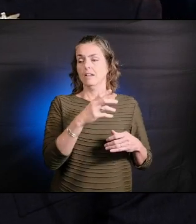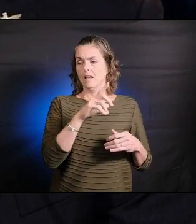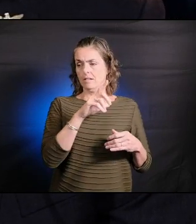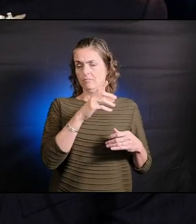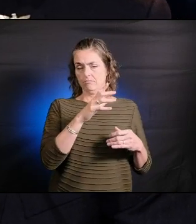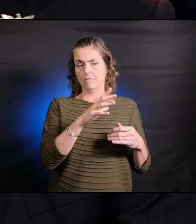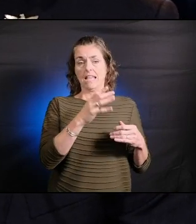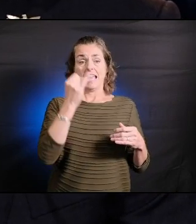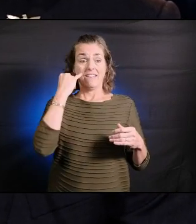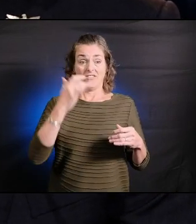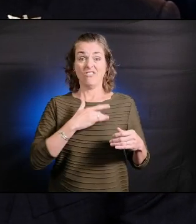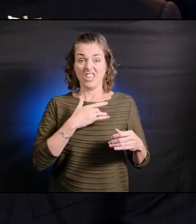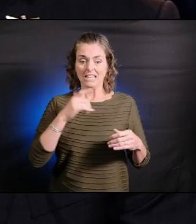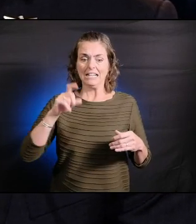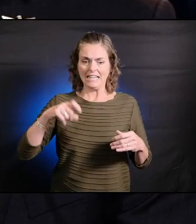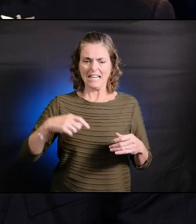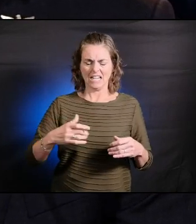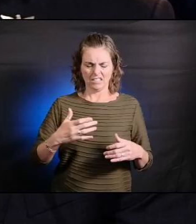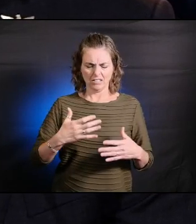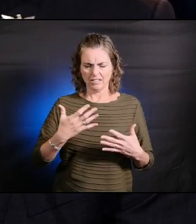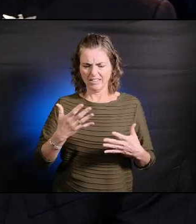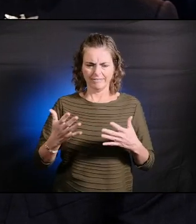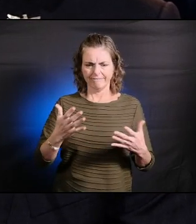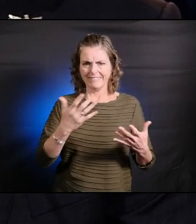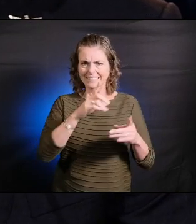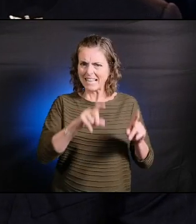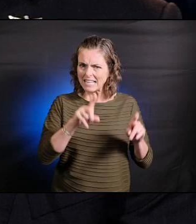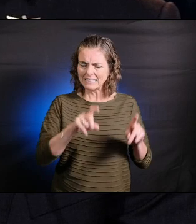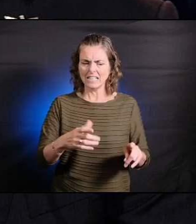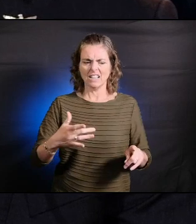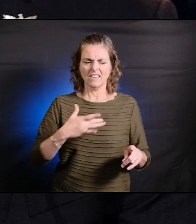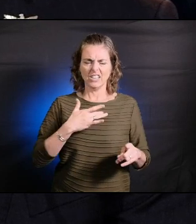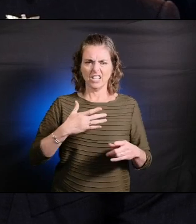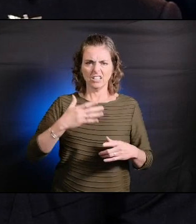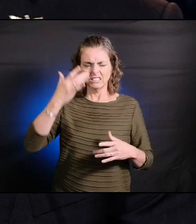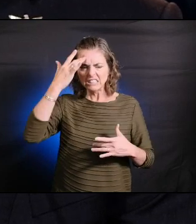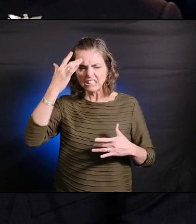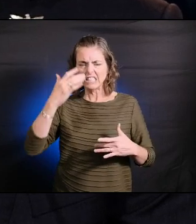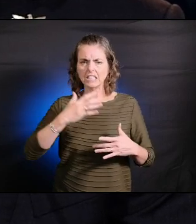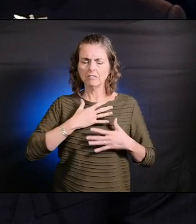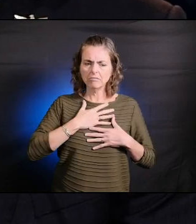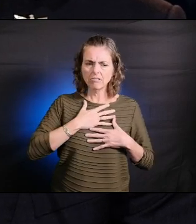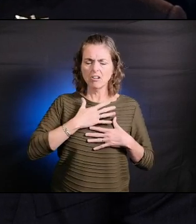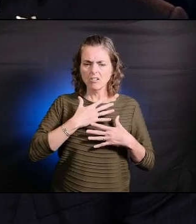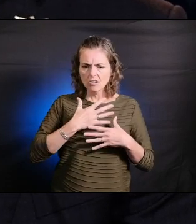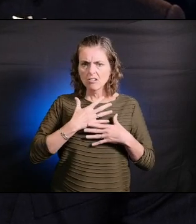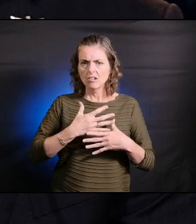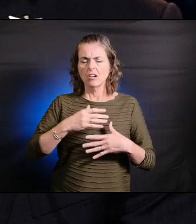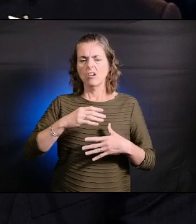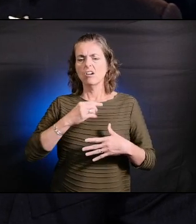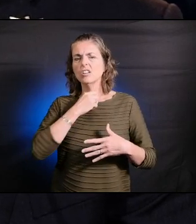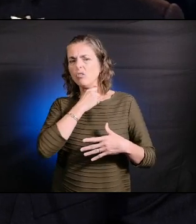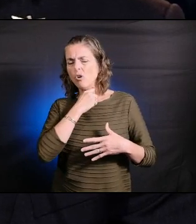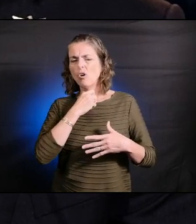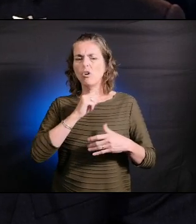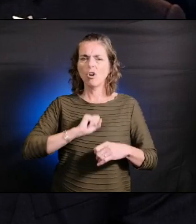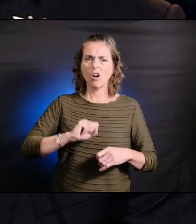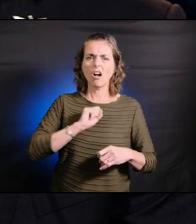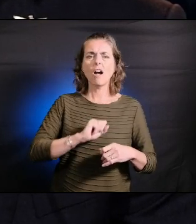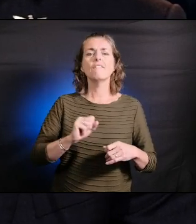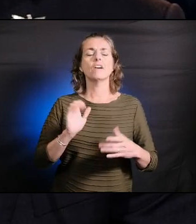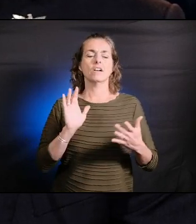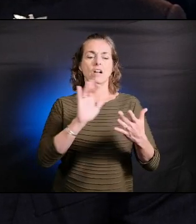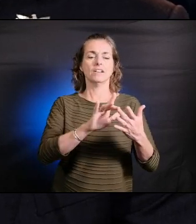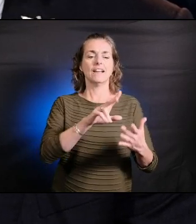be tested because of having any COVID-19 related symptoms are asked to call the VA Clinical Contact